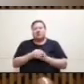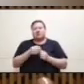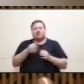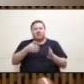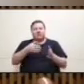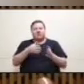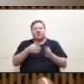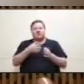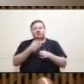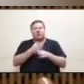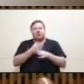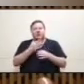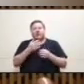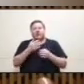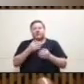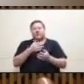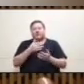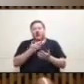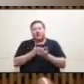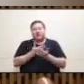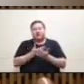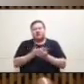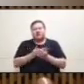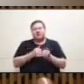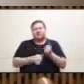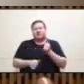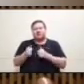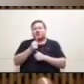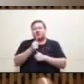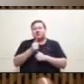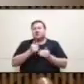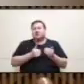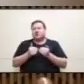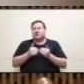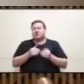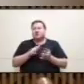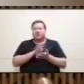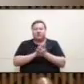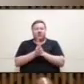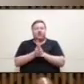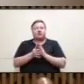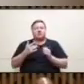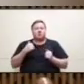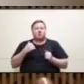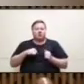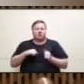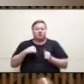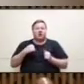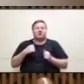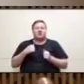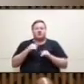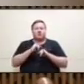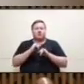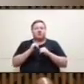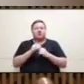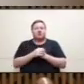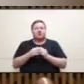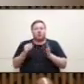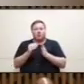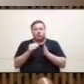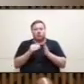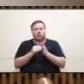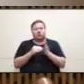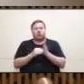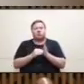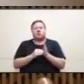managers, it has severely affected the municipality negatively. Now, I think you can see just post the appointment of these senior managers, the roads